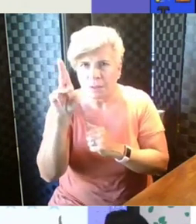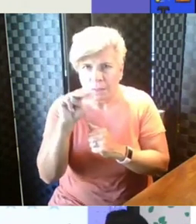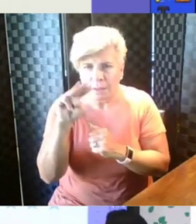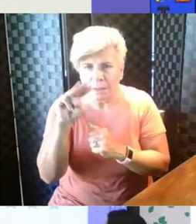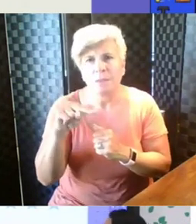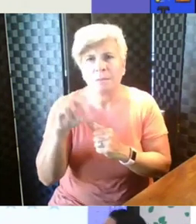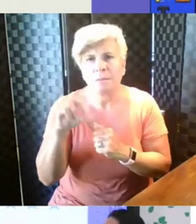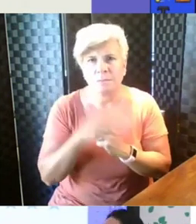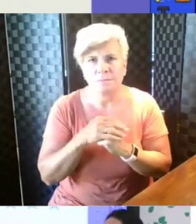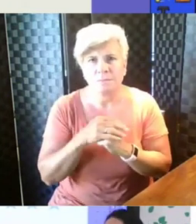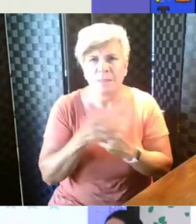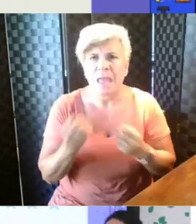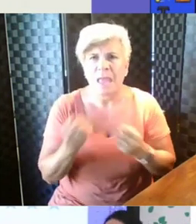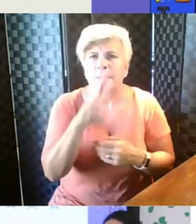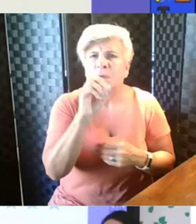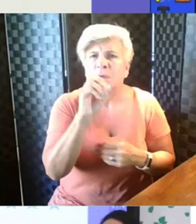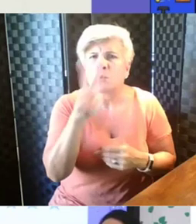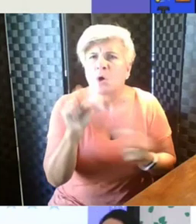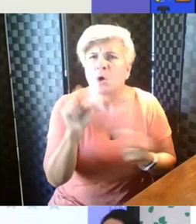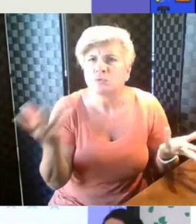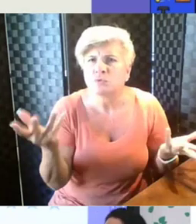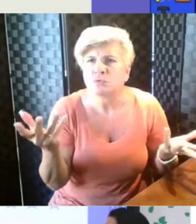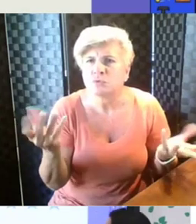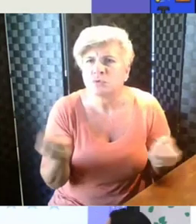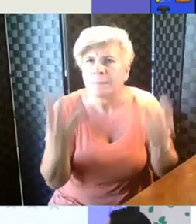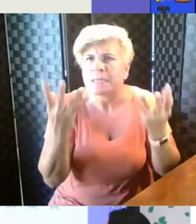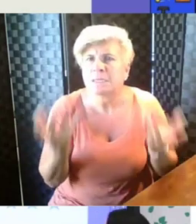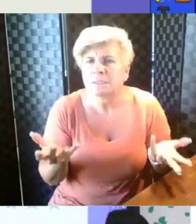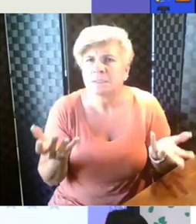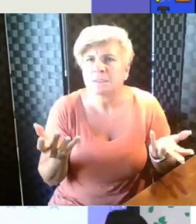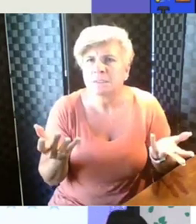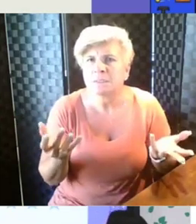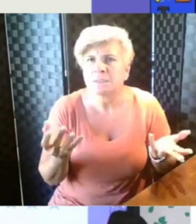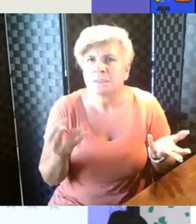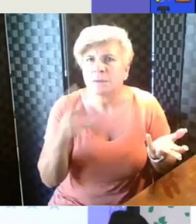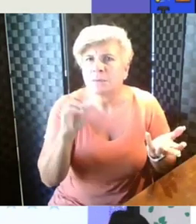go ahead and count how many rows you count in this array.